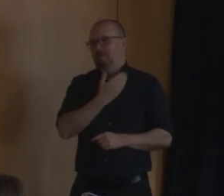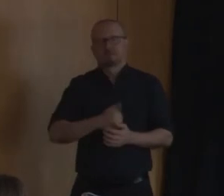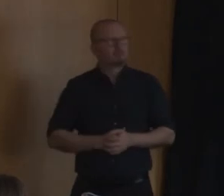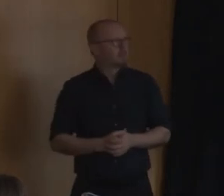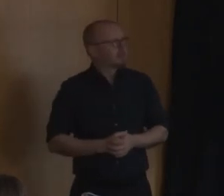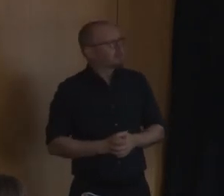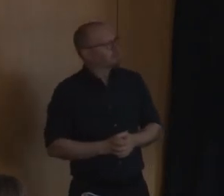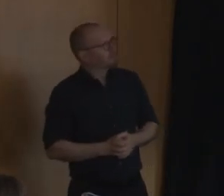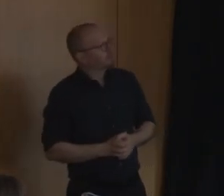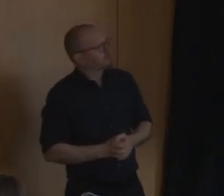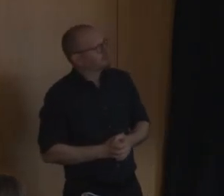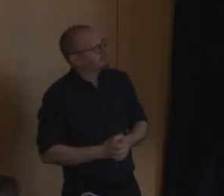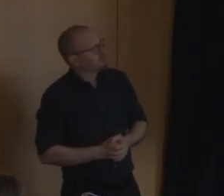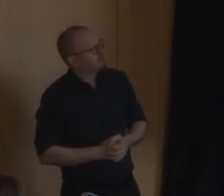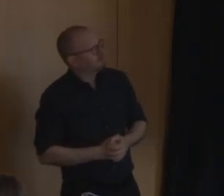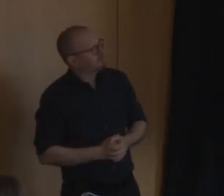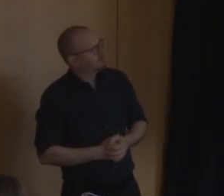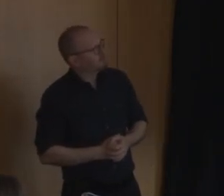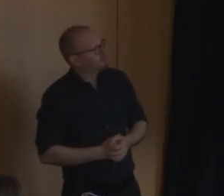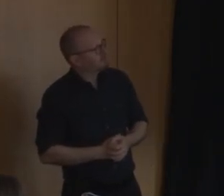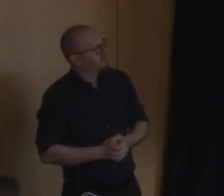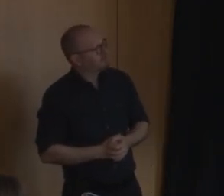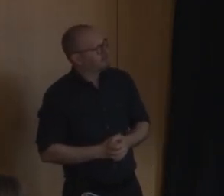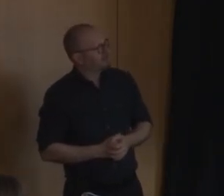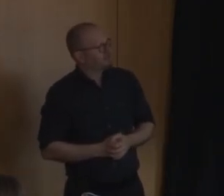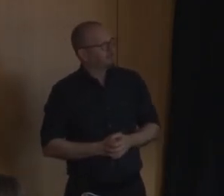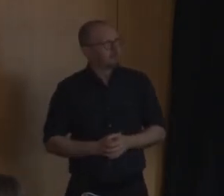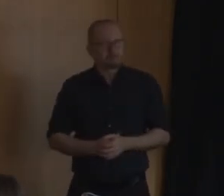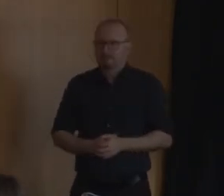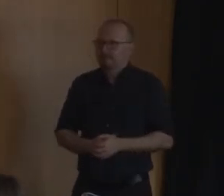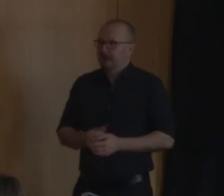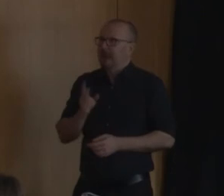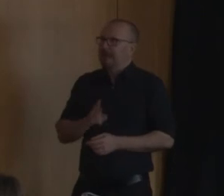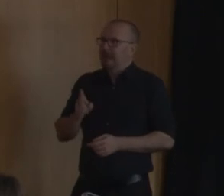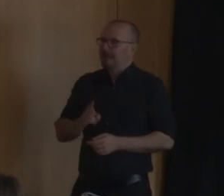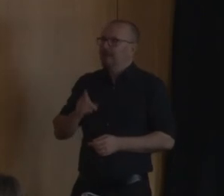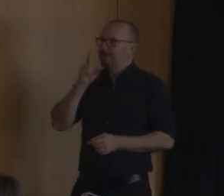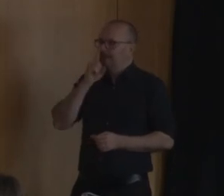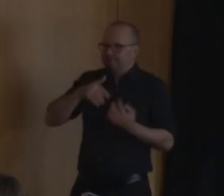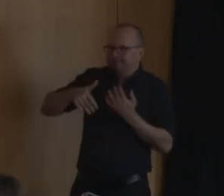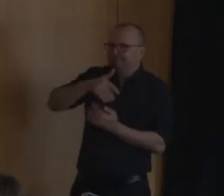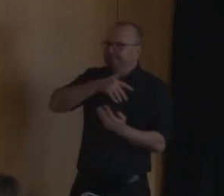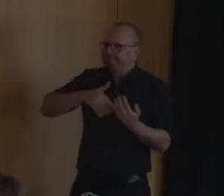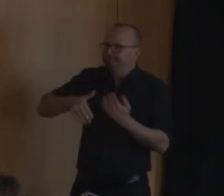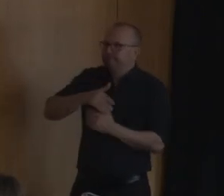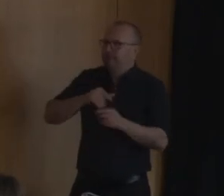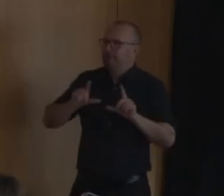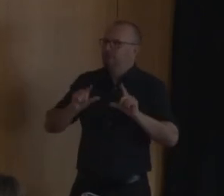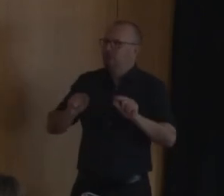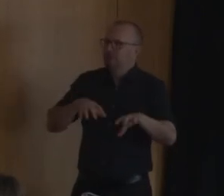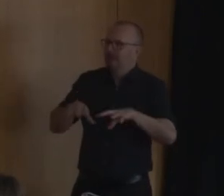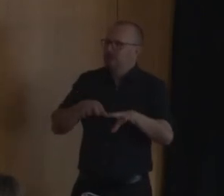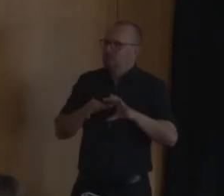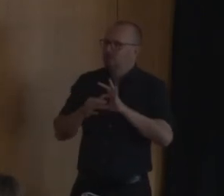And again, it's the fact that people do this together that's particularly powerful. They dance, they jump around, they laugh, and that's the sort of